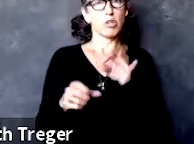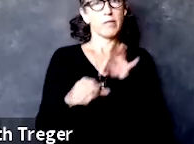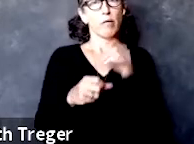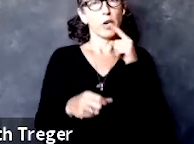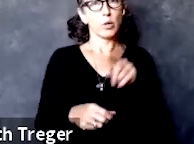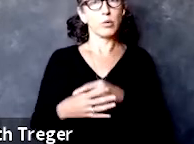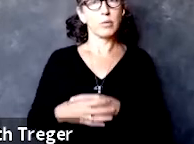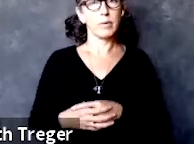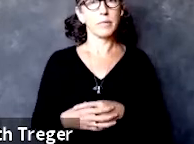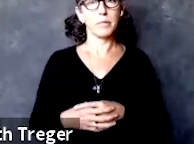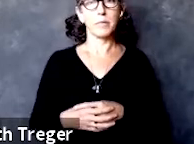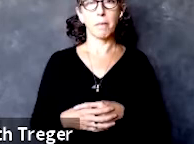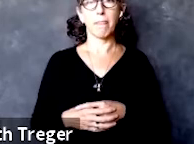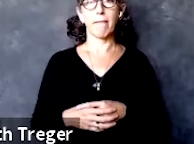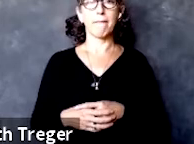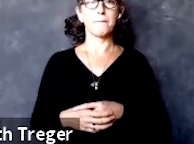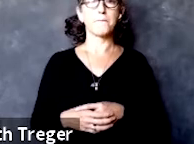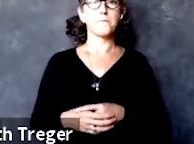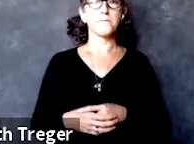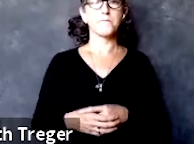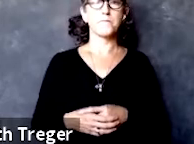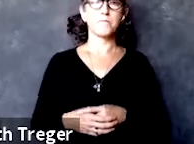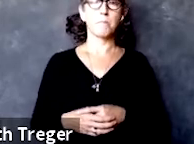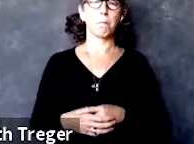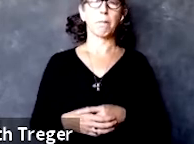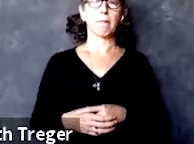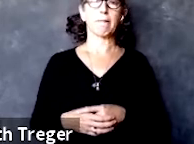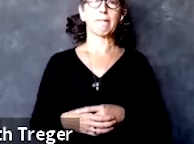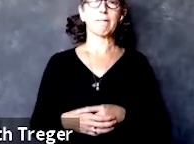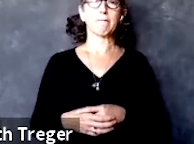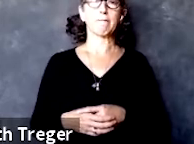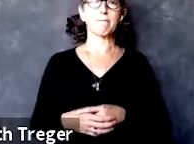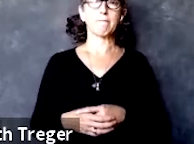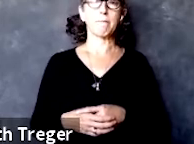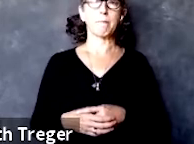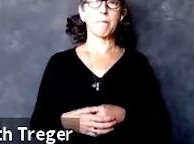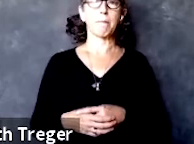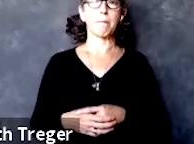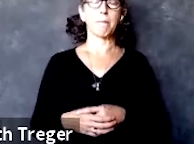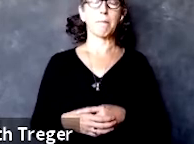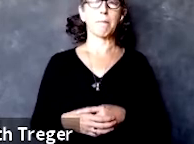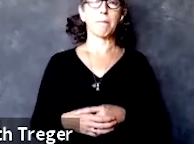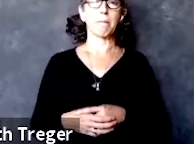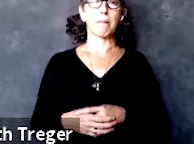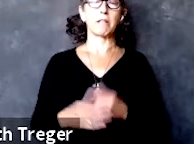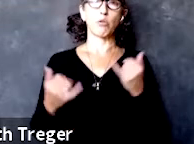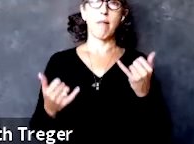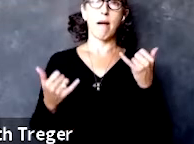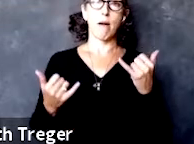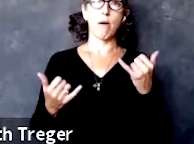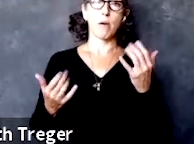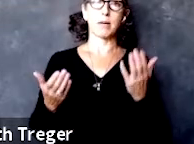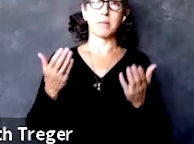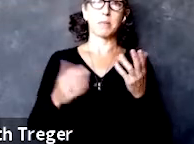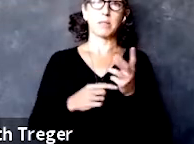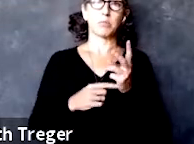you've grounded them. And maybe at this point, and this is why I got to write it out and practice ahead of time. At this point, it's maybe been 2 or 3